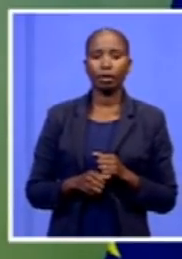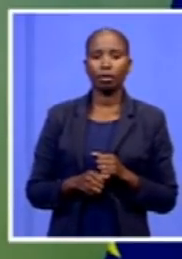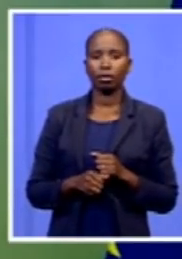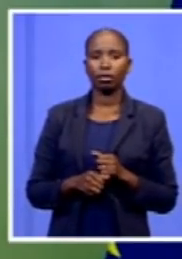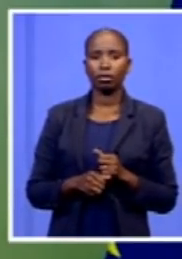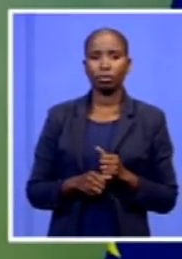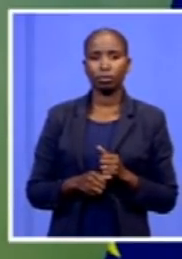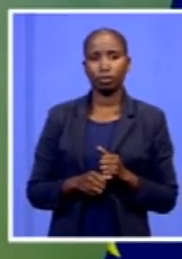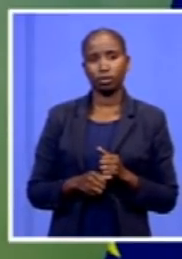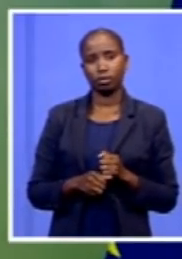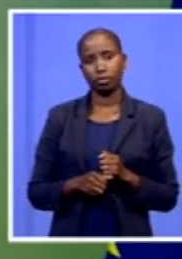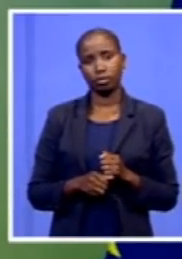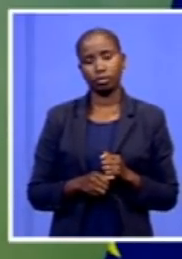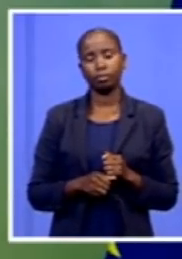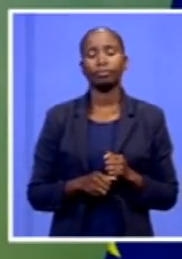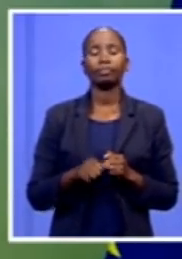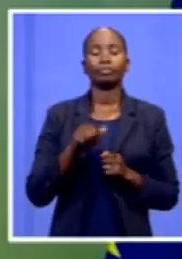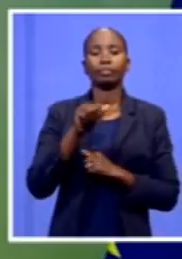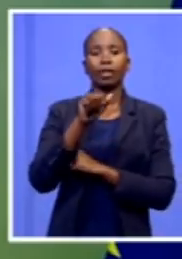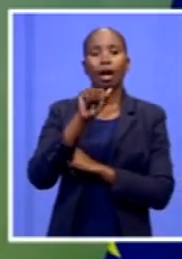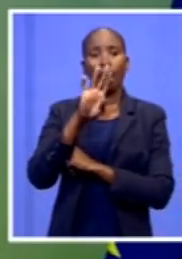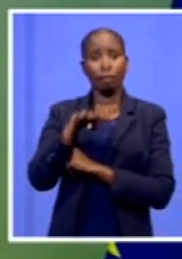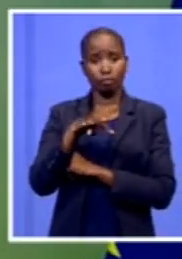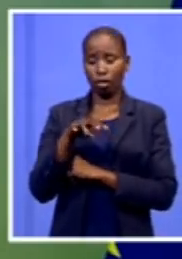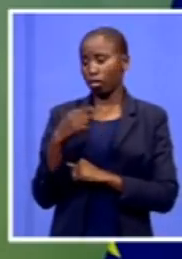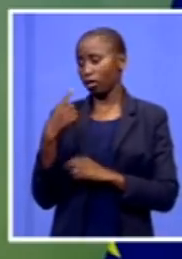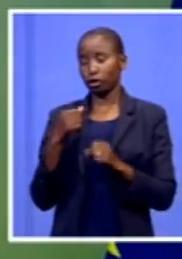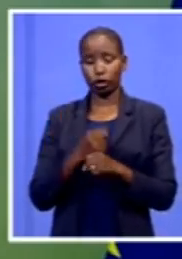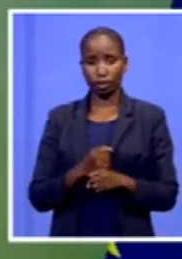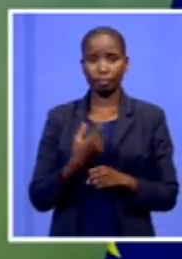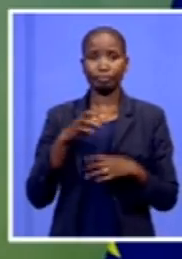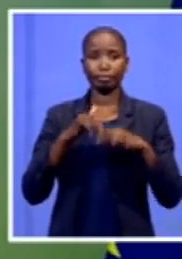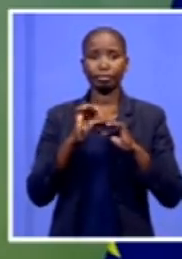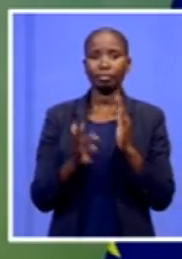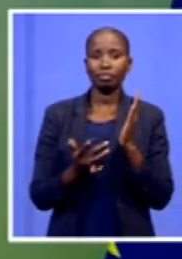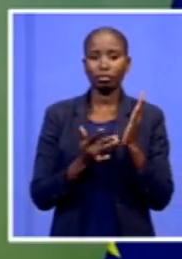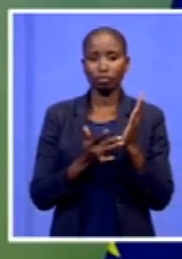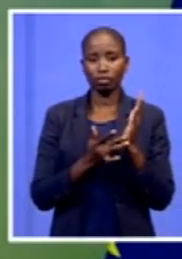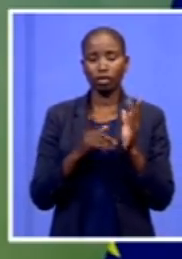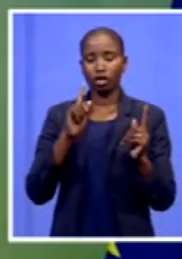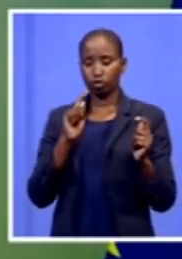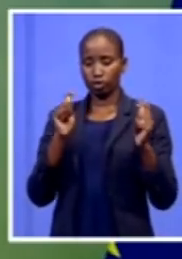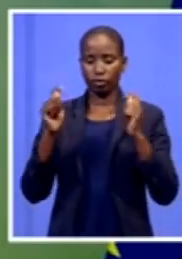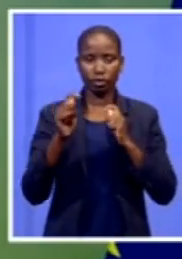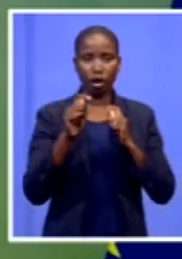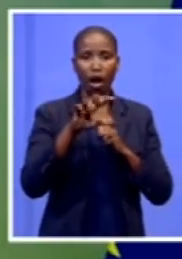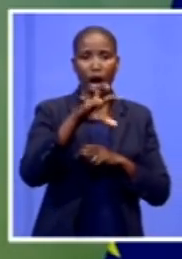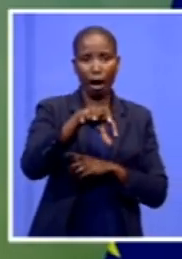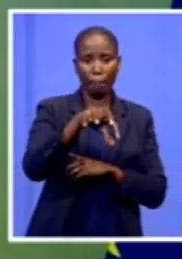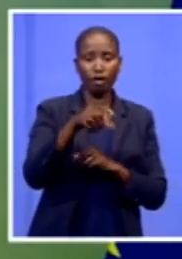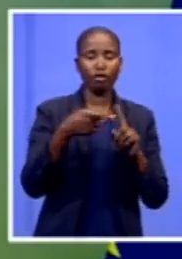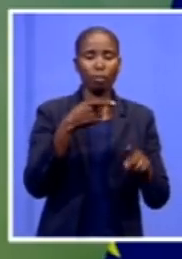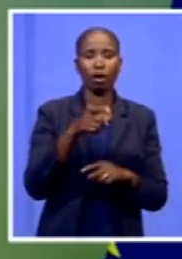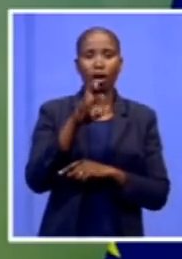for expressions of interest for establishing a technology transfer hub for mRNA vaccines. The